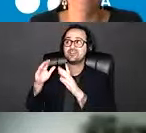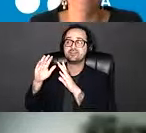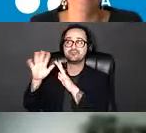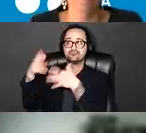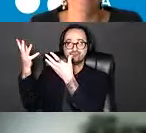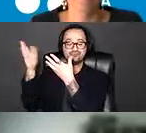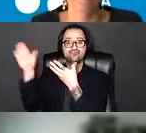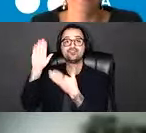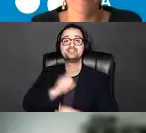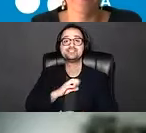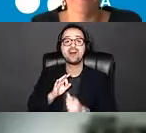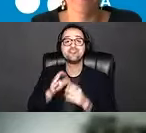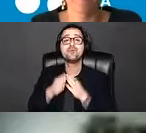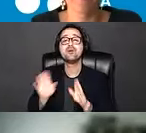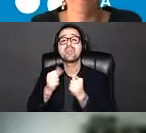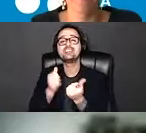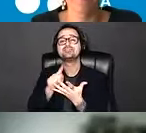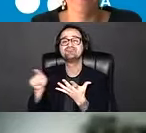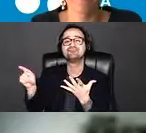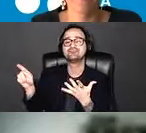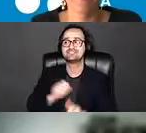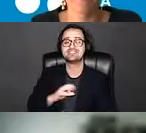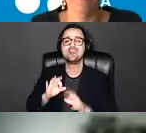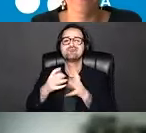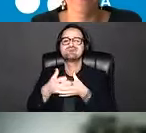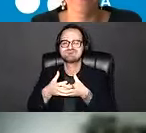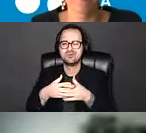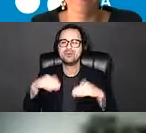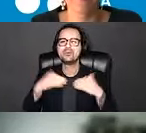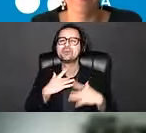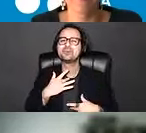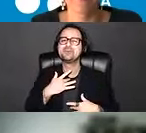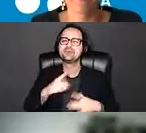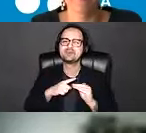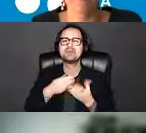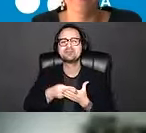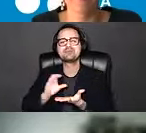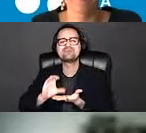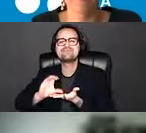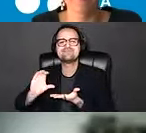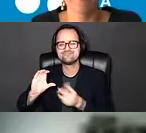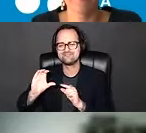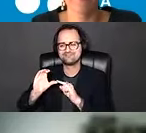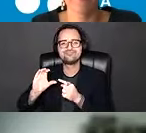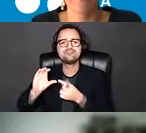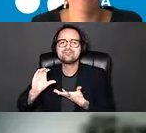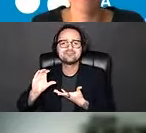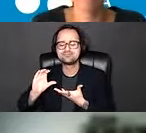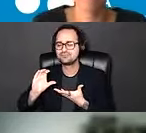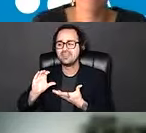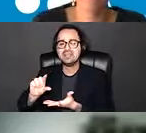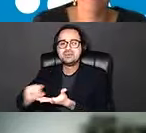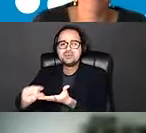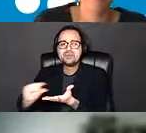staff, the public agency staff, has a concern about these little bits of these funds going out in